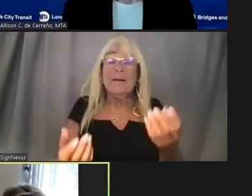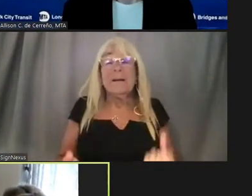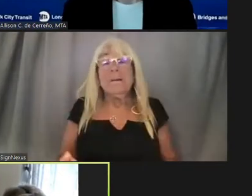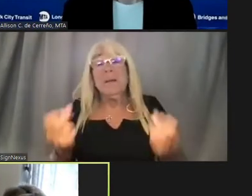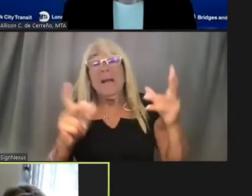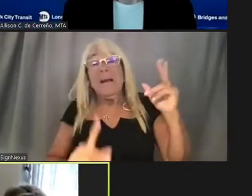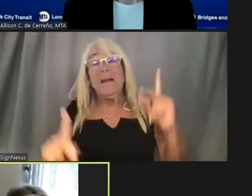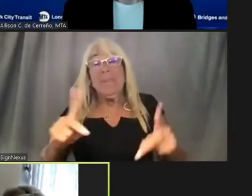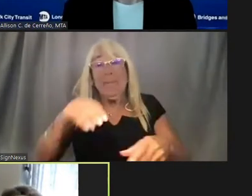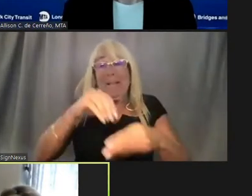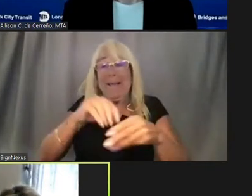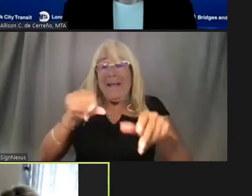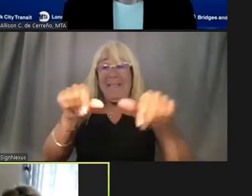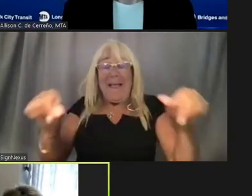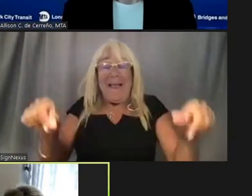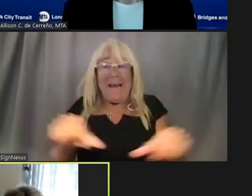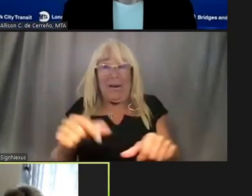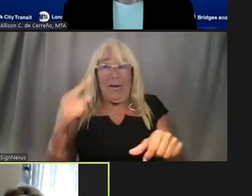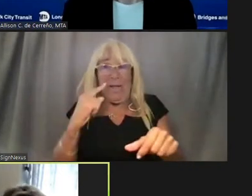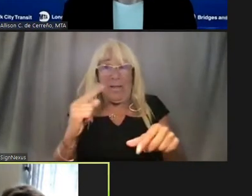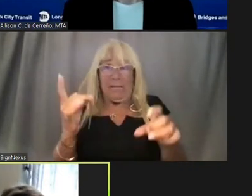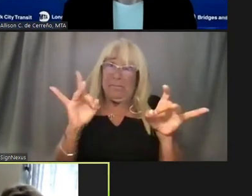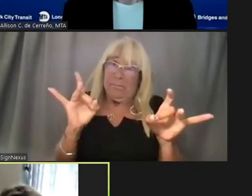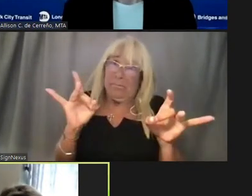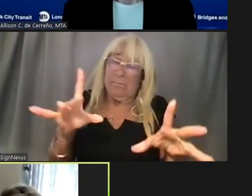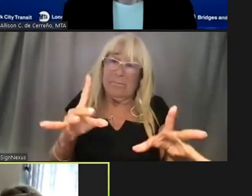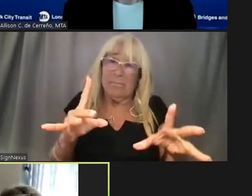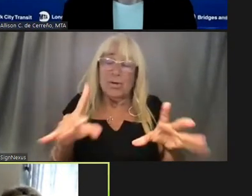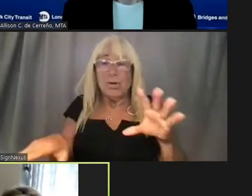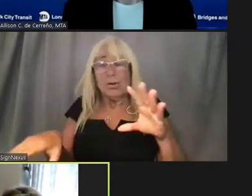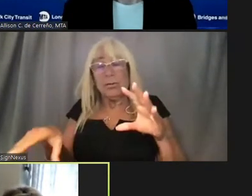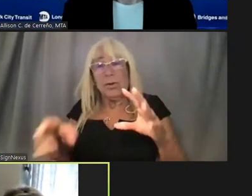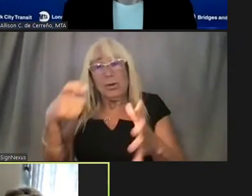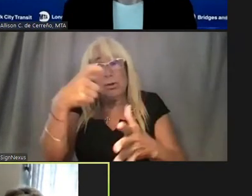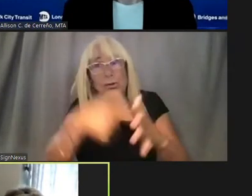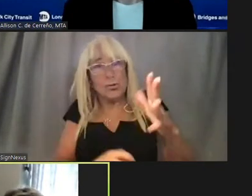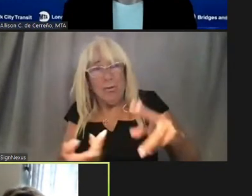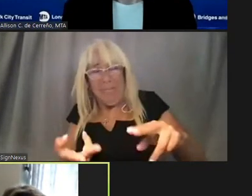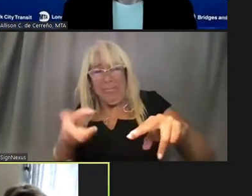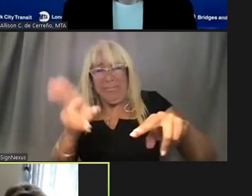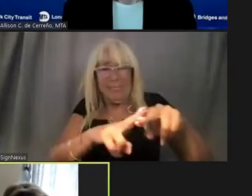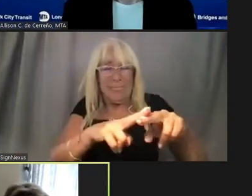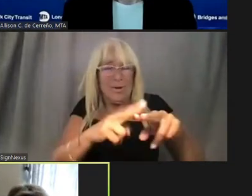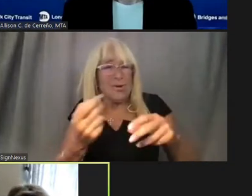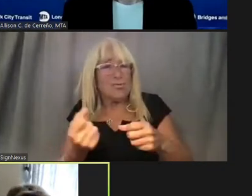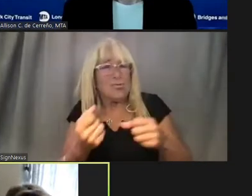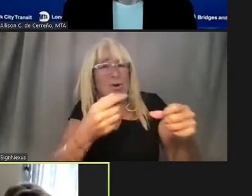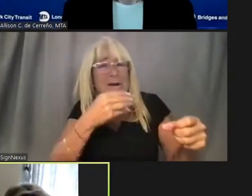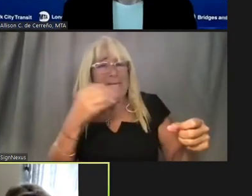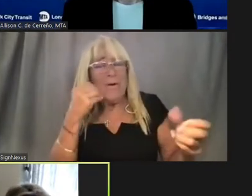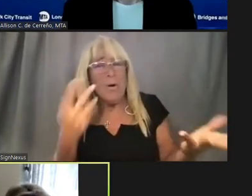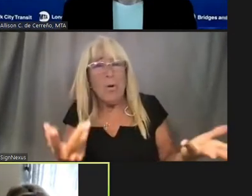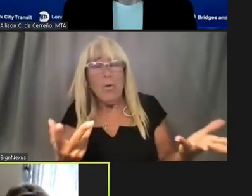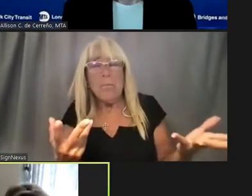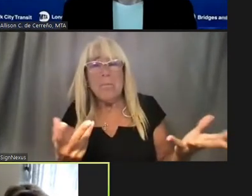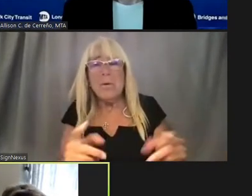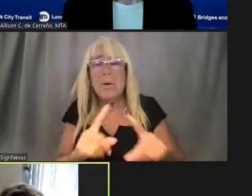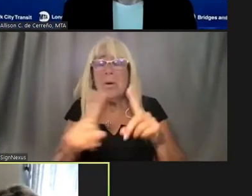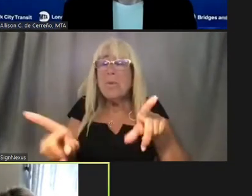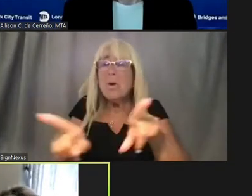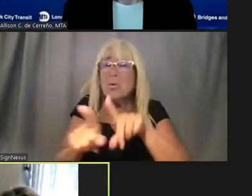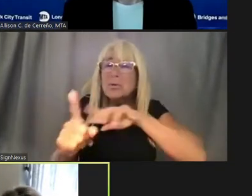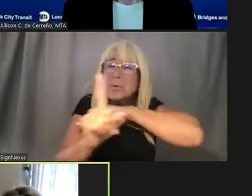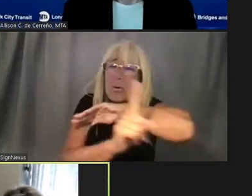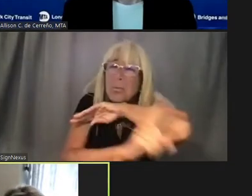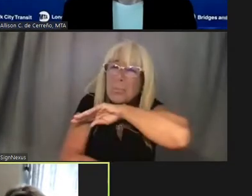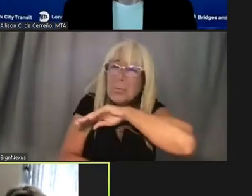the congestion Zone to be charged an extra fee simply to drive home it seems especially punitive to charge them